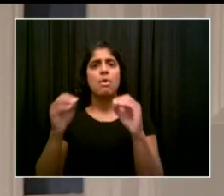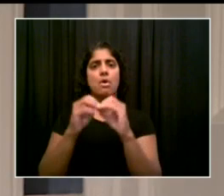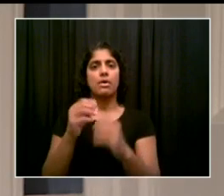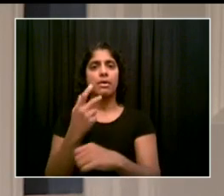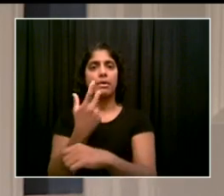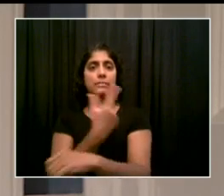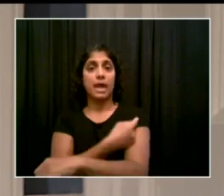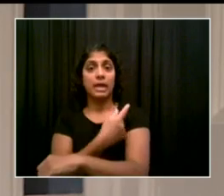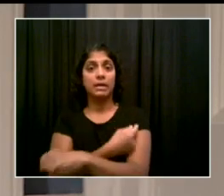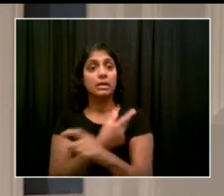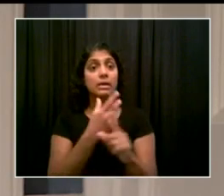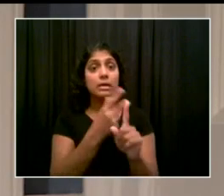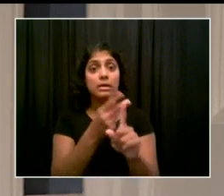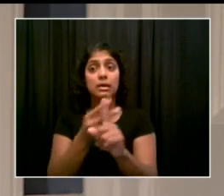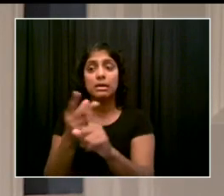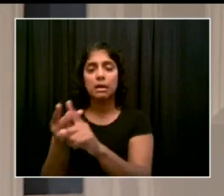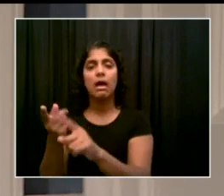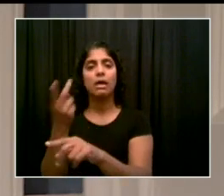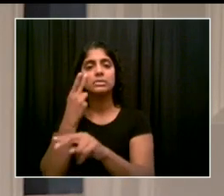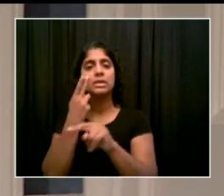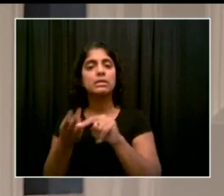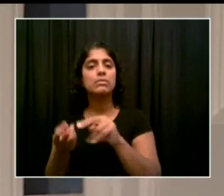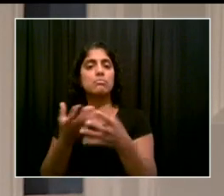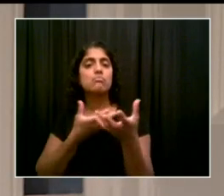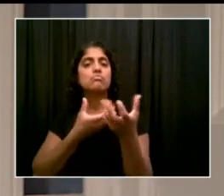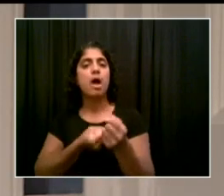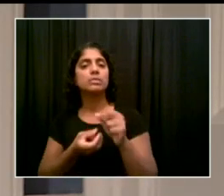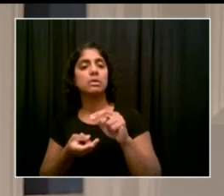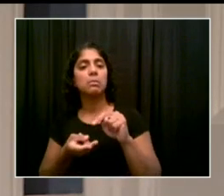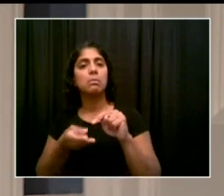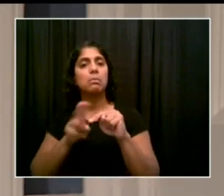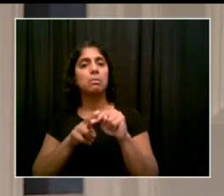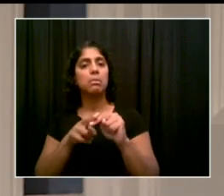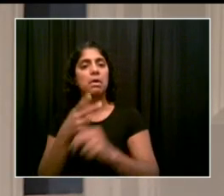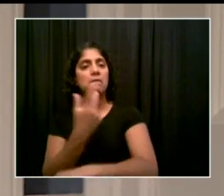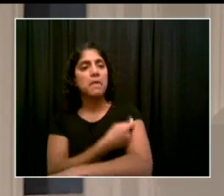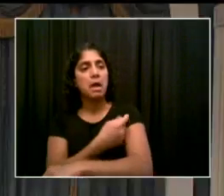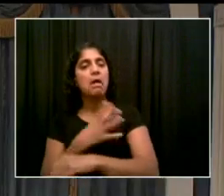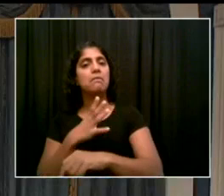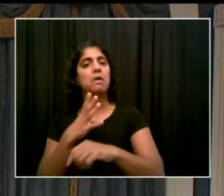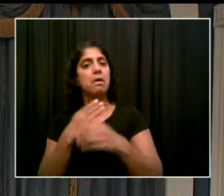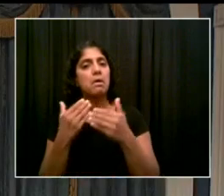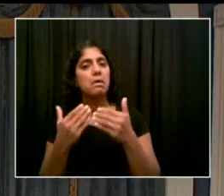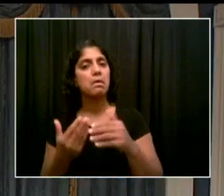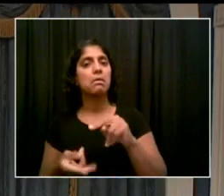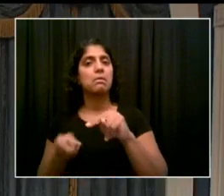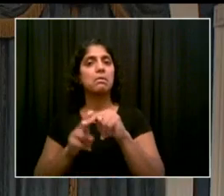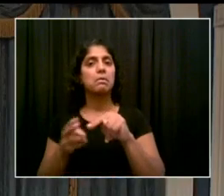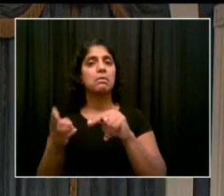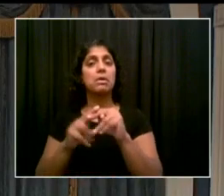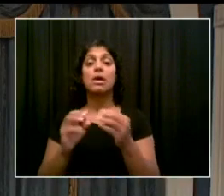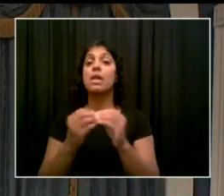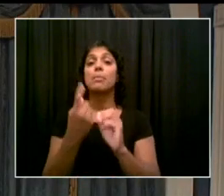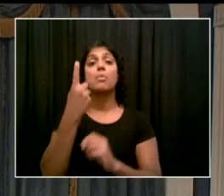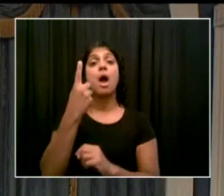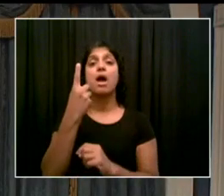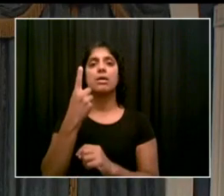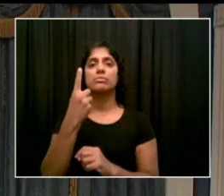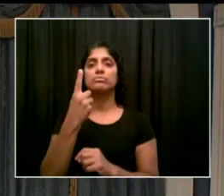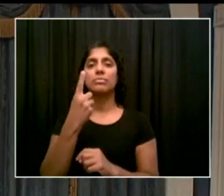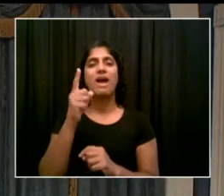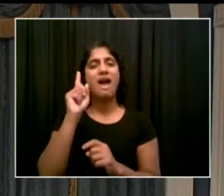sick, that work will overcome that fear and misinformation. Thank you, sir. Amen. Go ahead, Elizabeth.